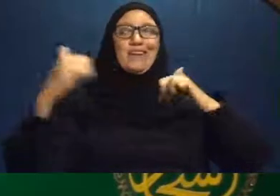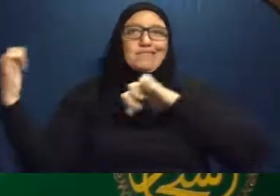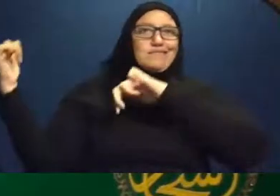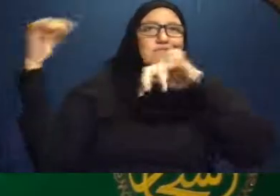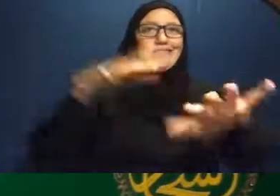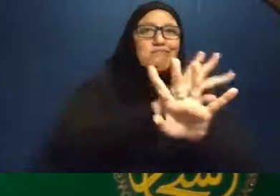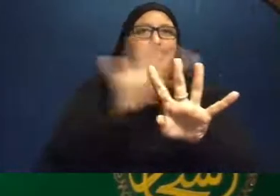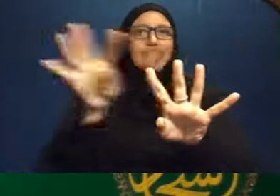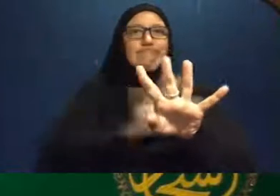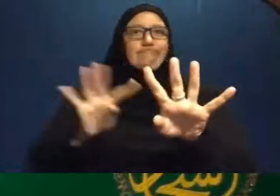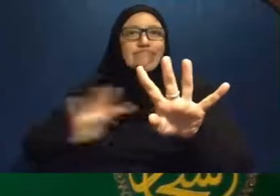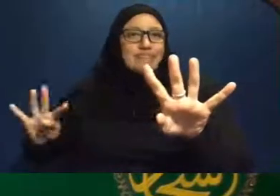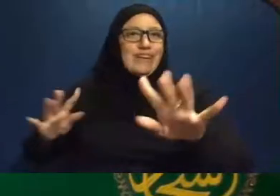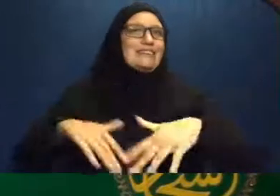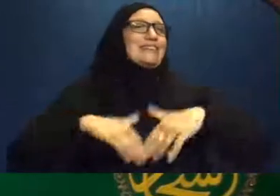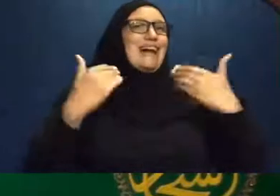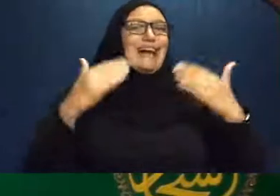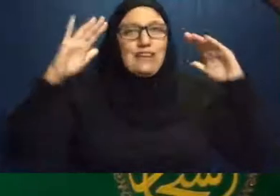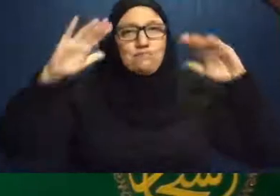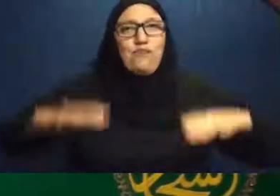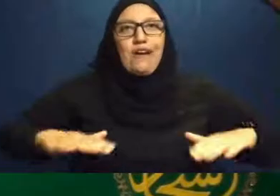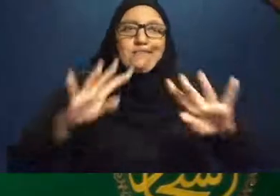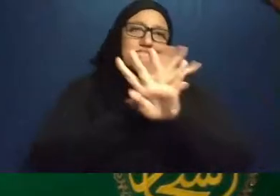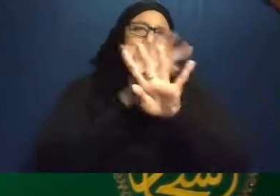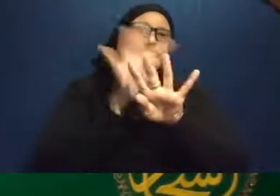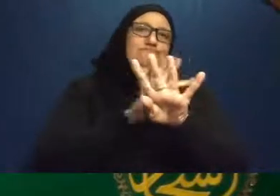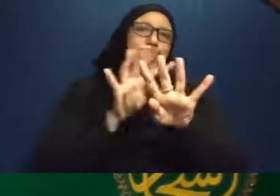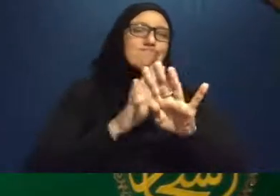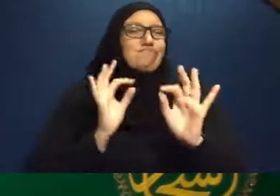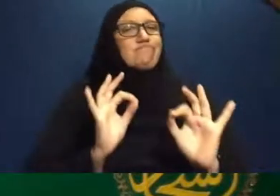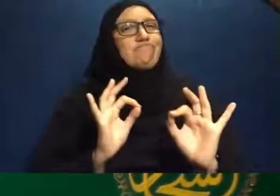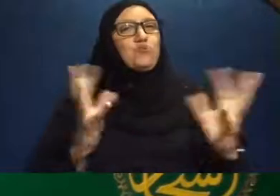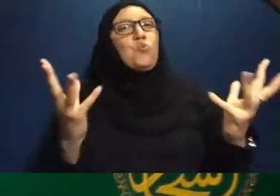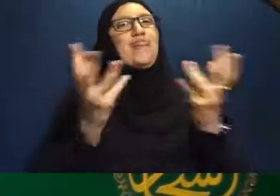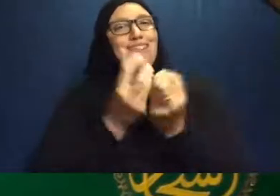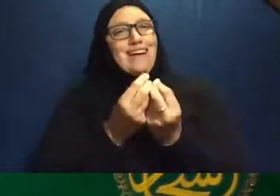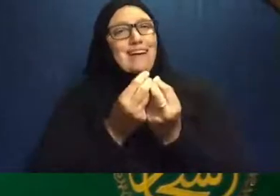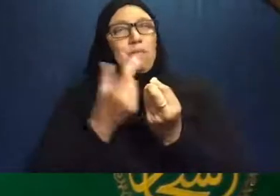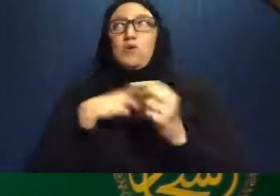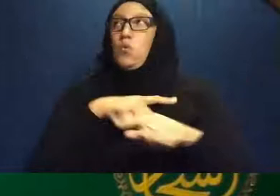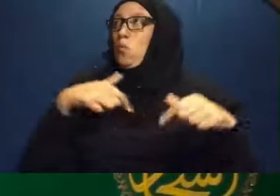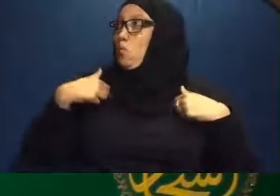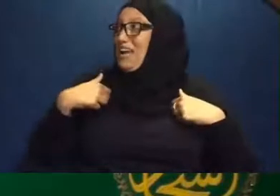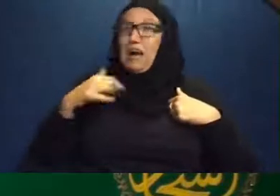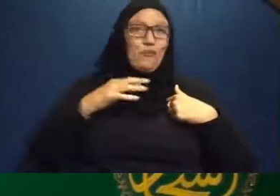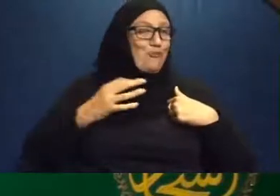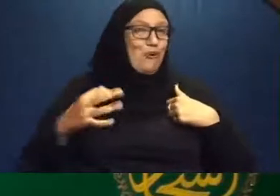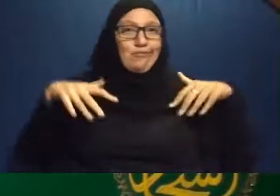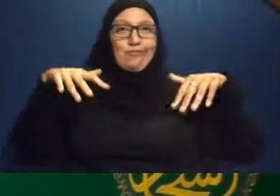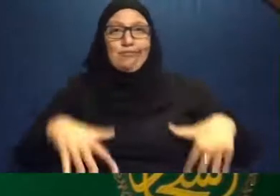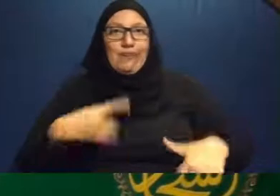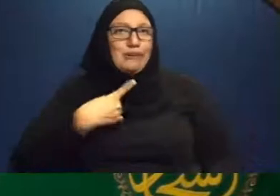Friday prayers and daily prayers and the like, to do it all together, because it matters that we are communicating, we are social